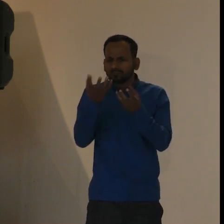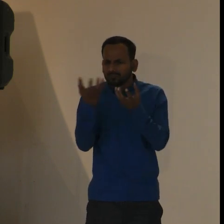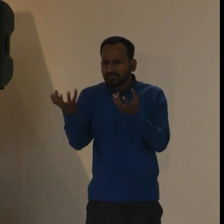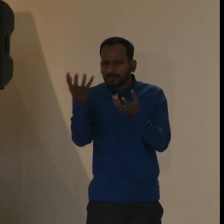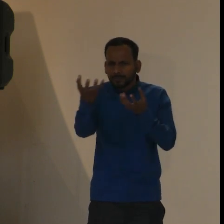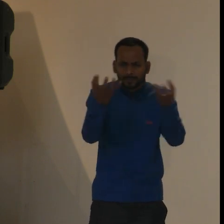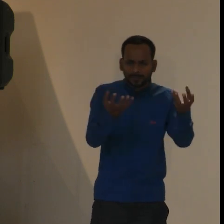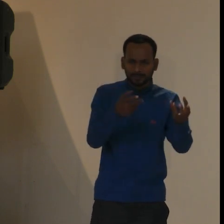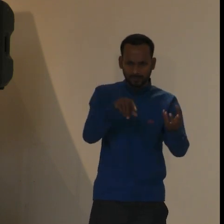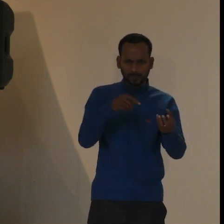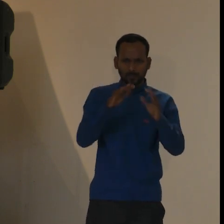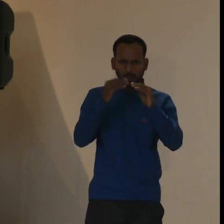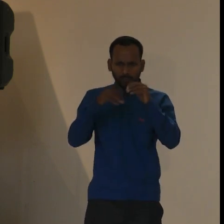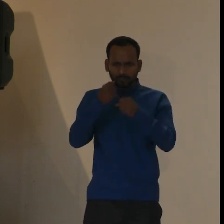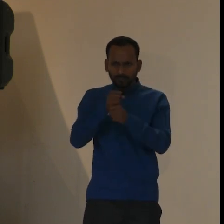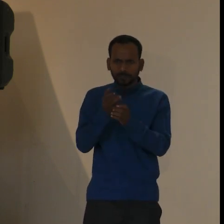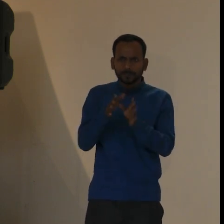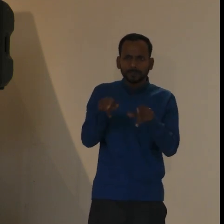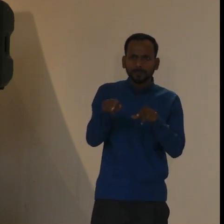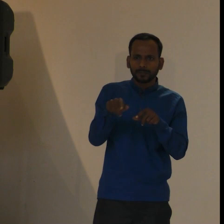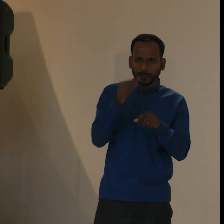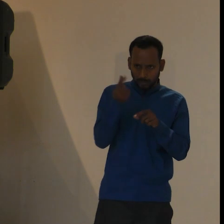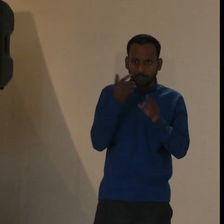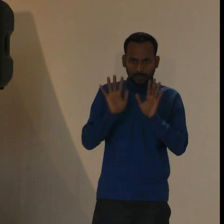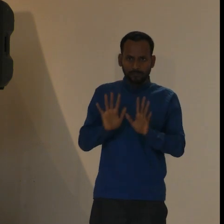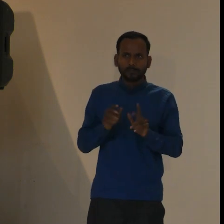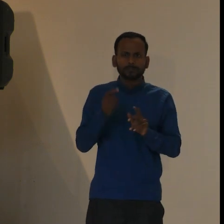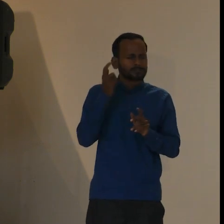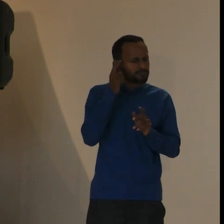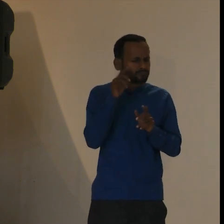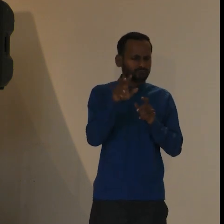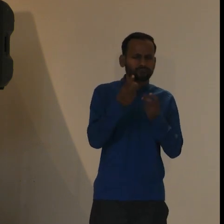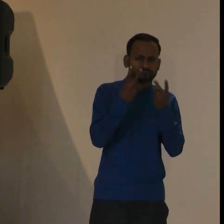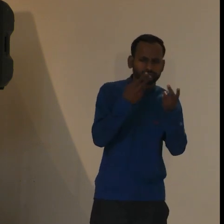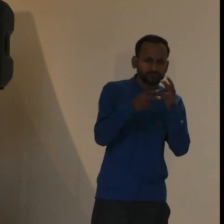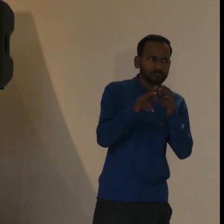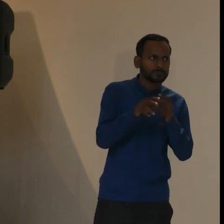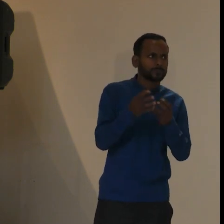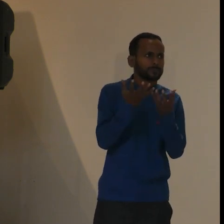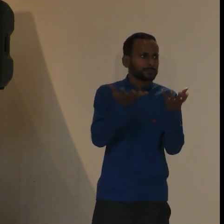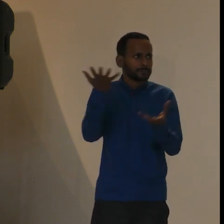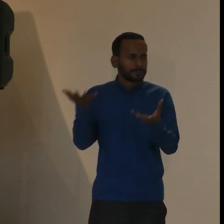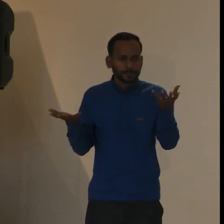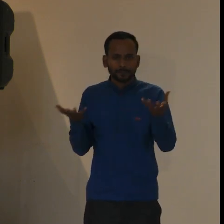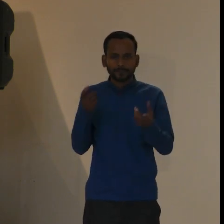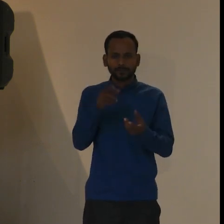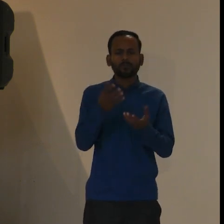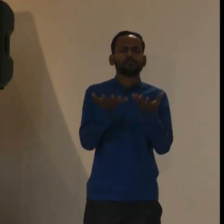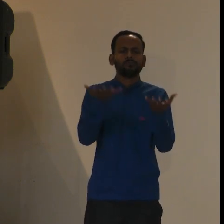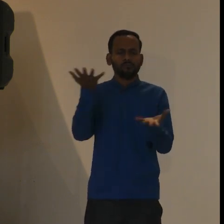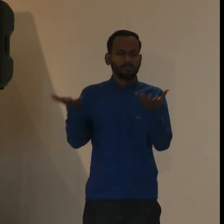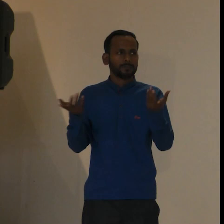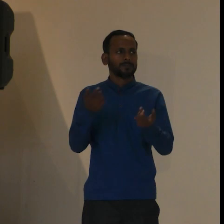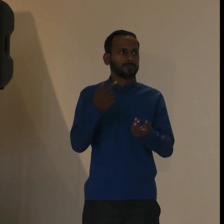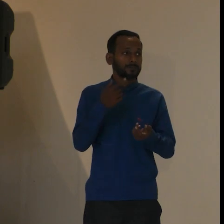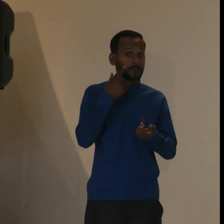was in its original home, in the hands of its original users, I think the object would no longer be just an object.